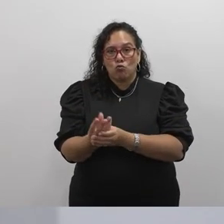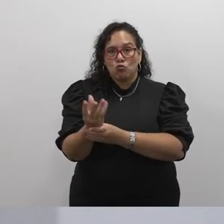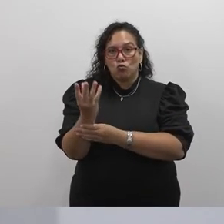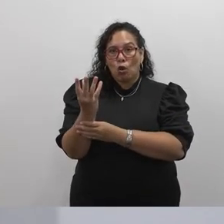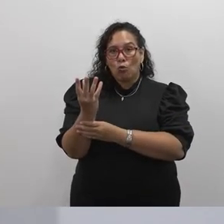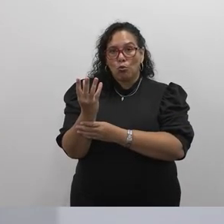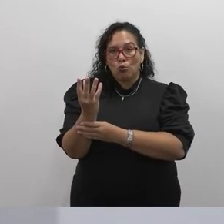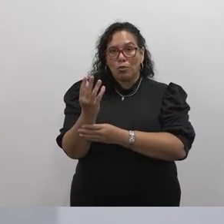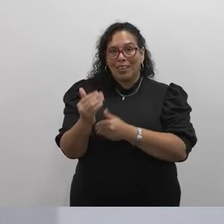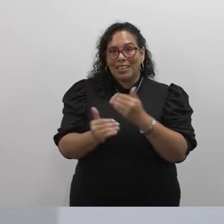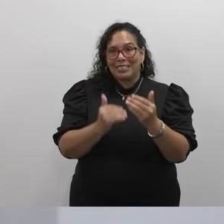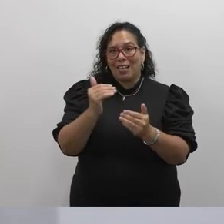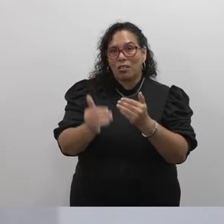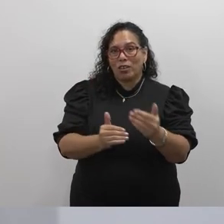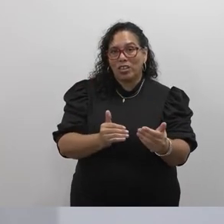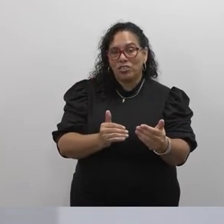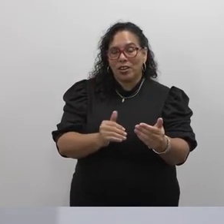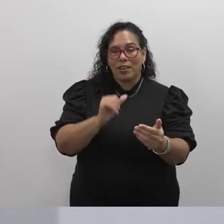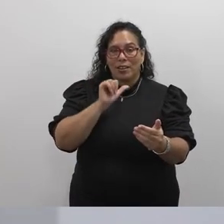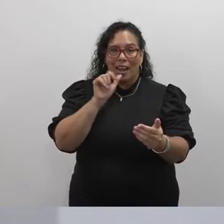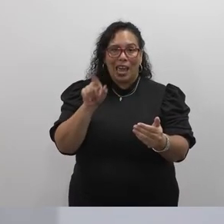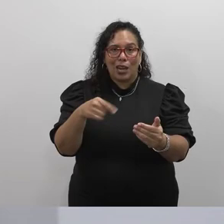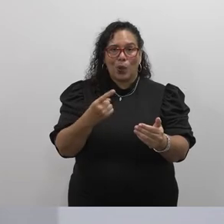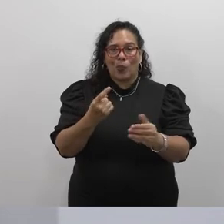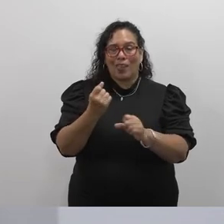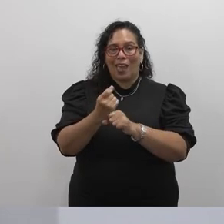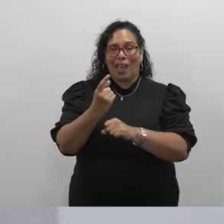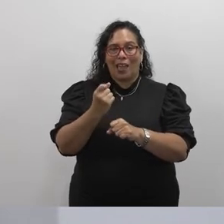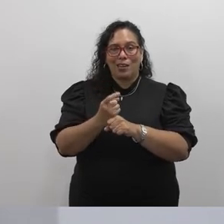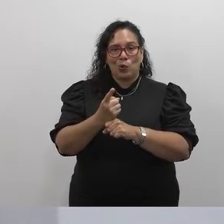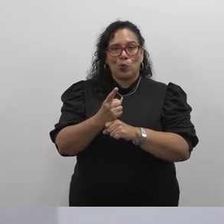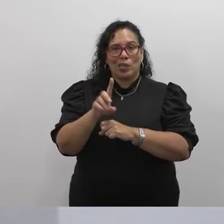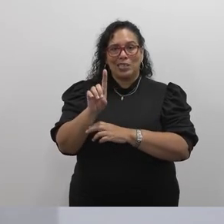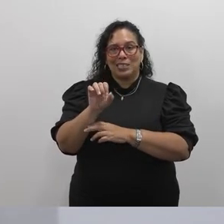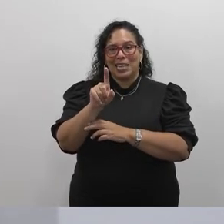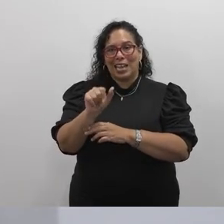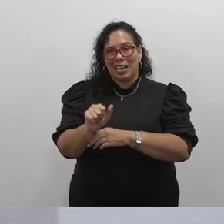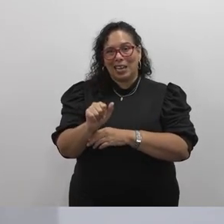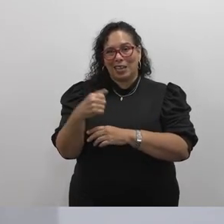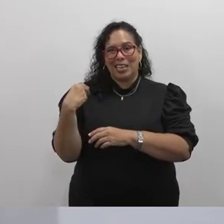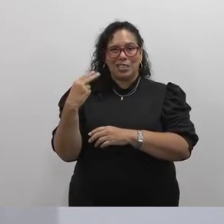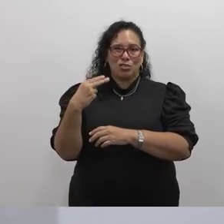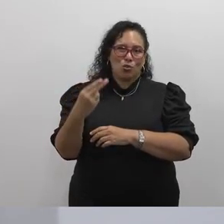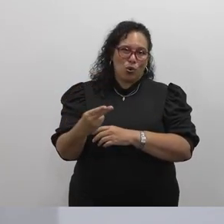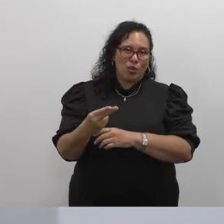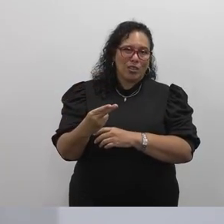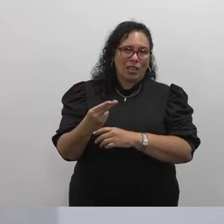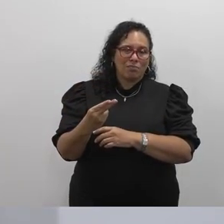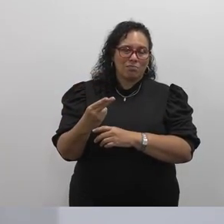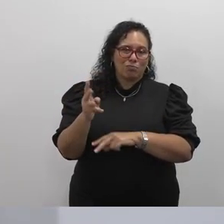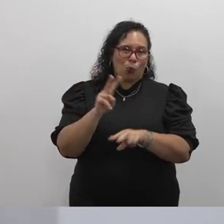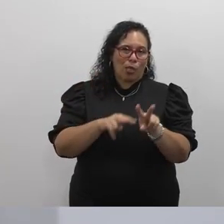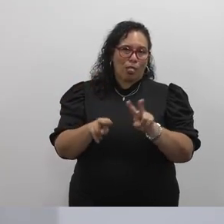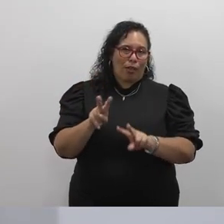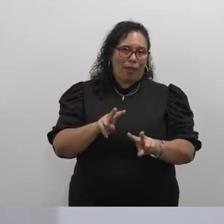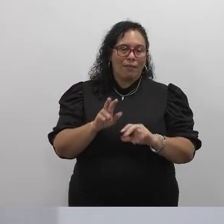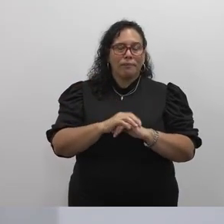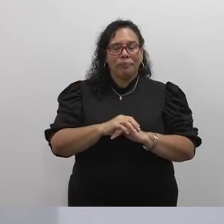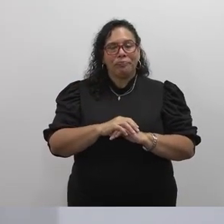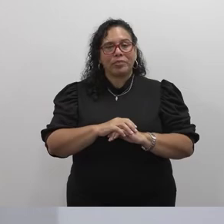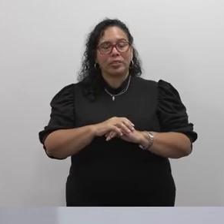and acceleration, not just the annual data that has been historically what we have had to look at. So I think